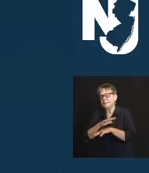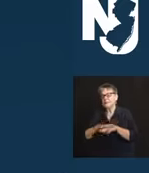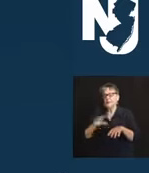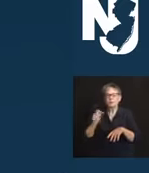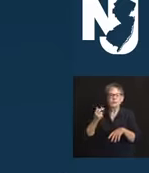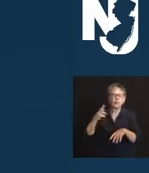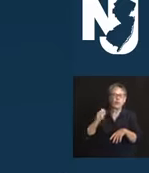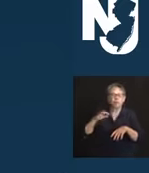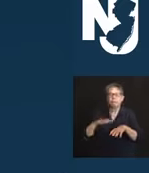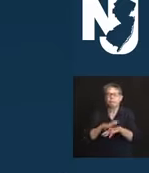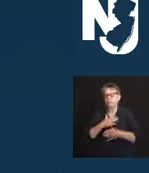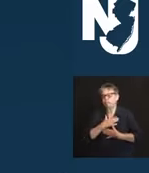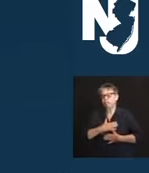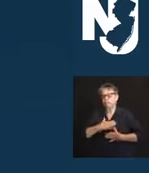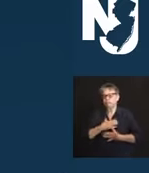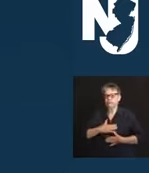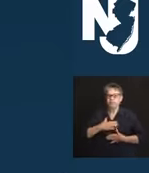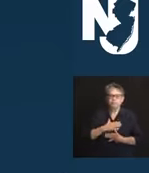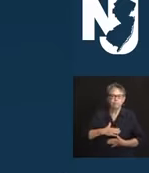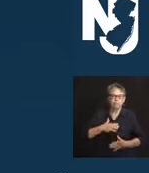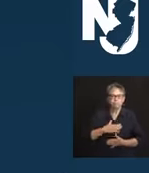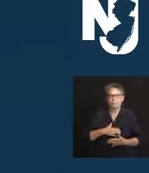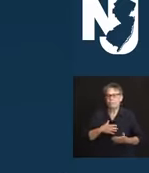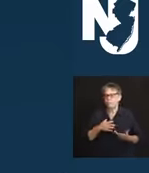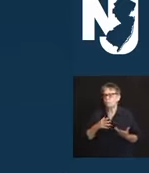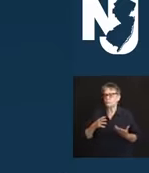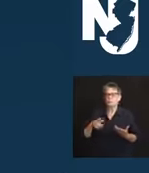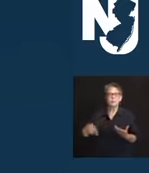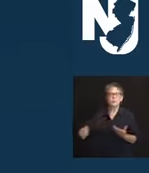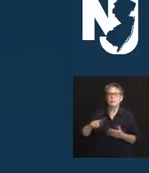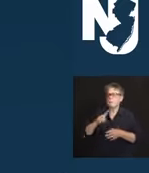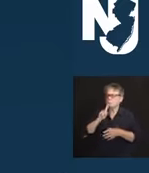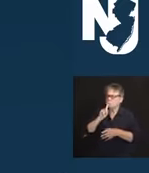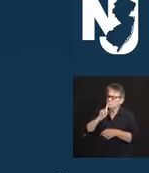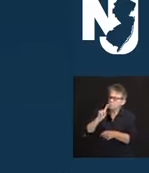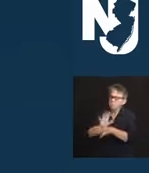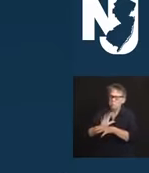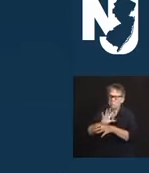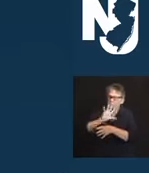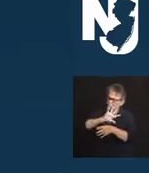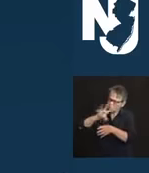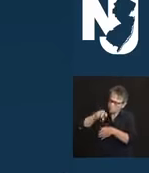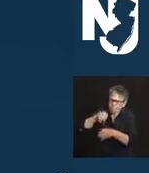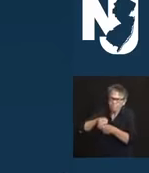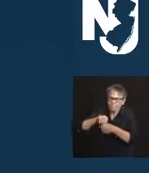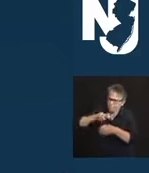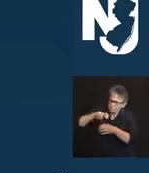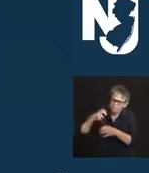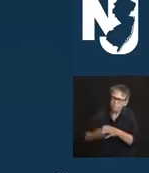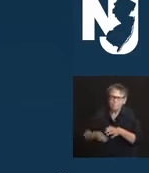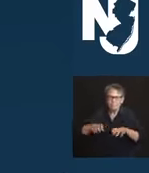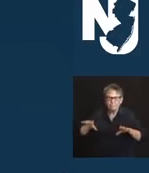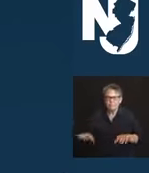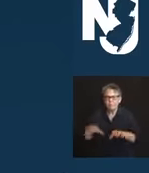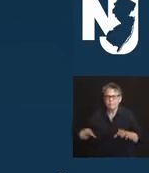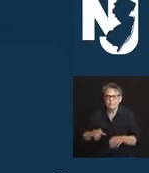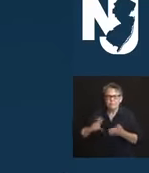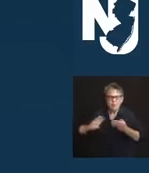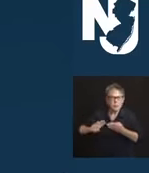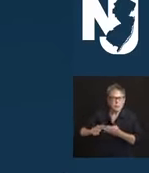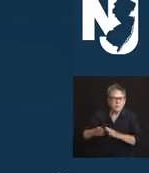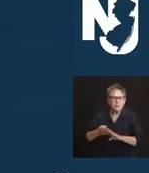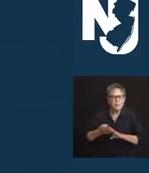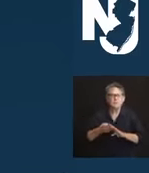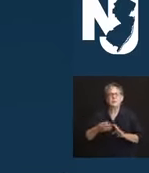community that led her to volunteer for many political campaigns, including mine, later in life. But the spirit of family was